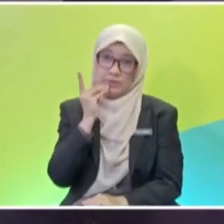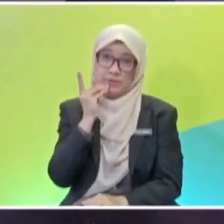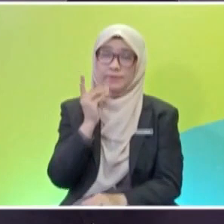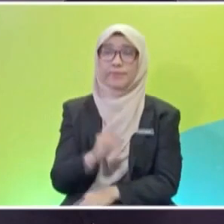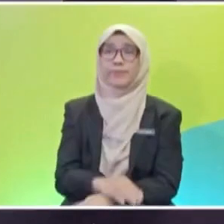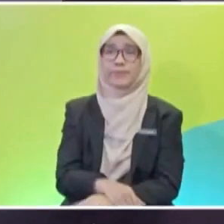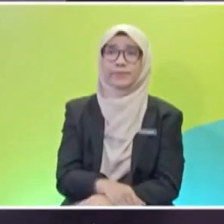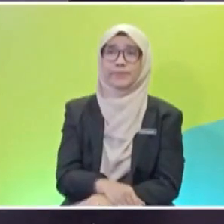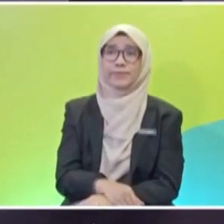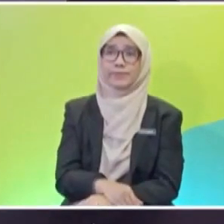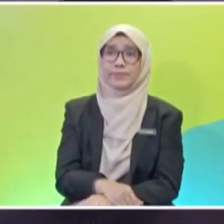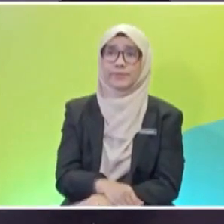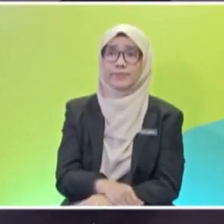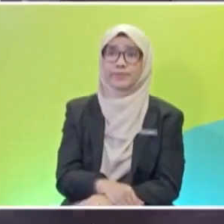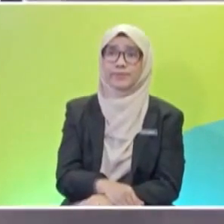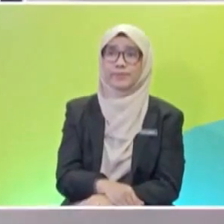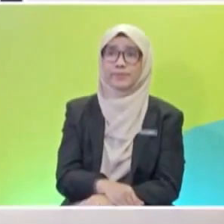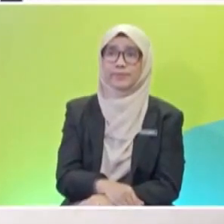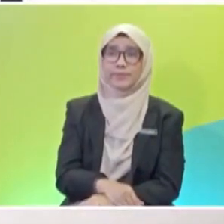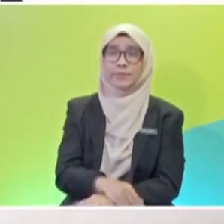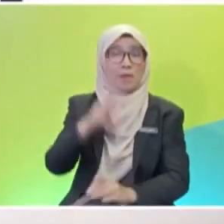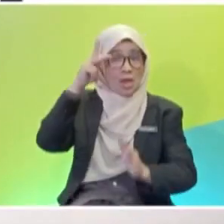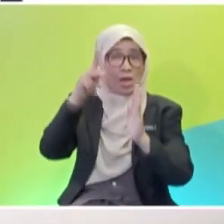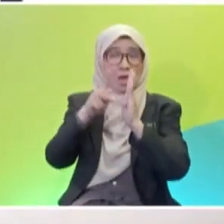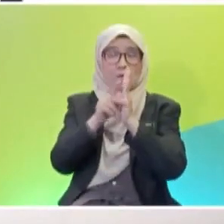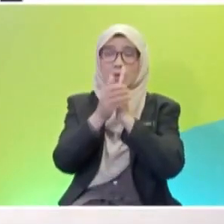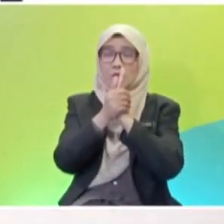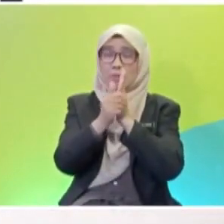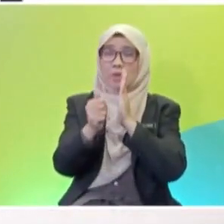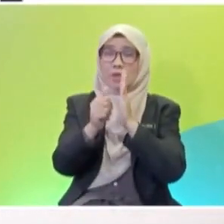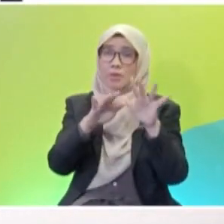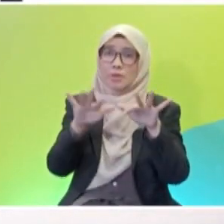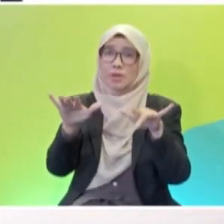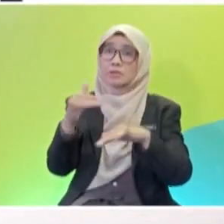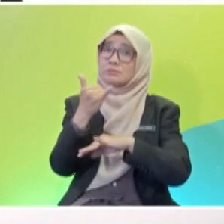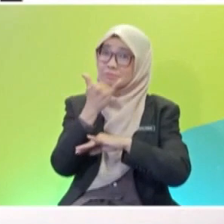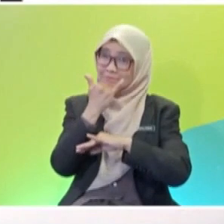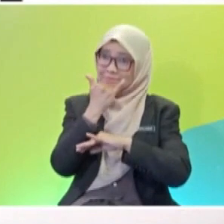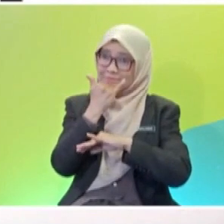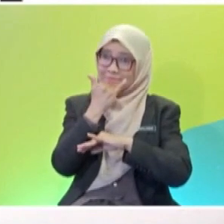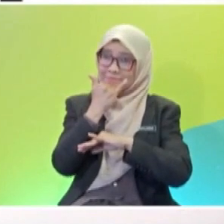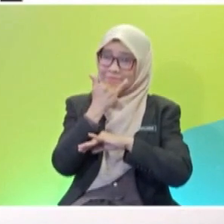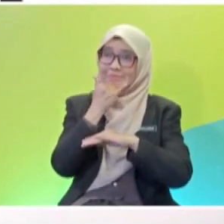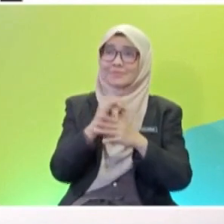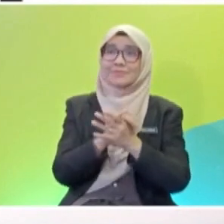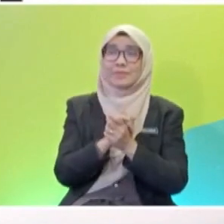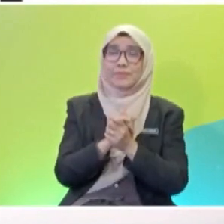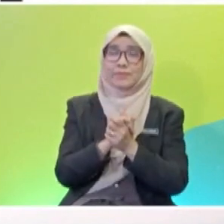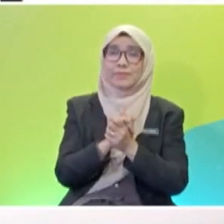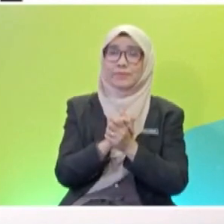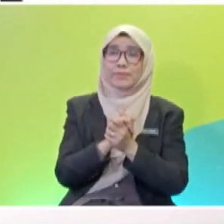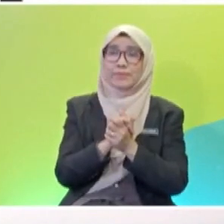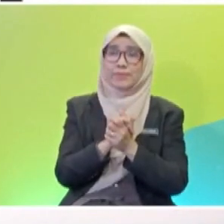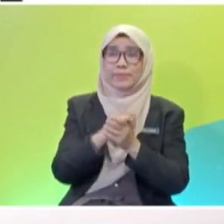one. Do you I think? don't think photo manipulation is wrong. I mean, I think it is wrong, sorry. Okay. I think it's